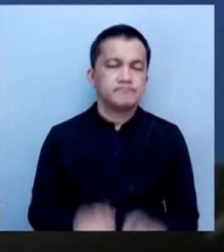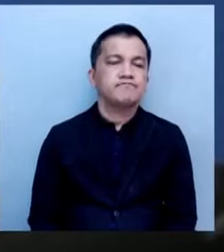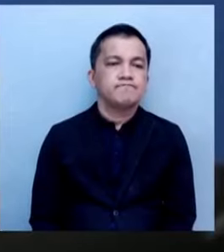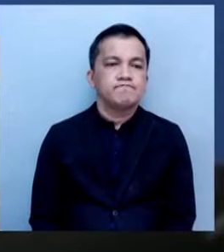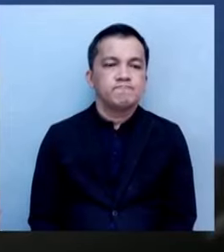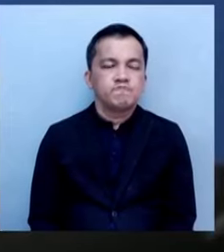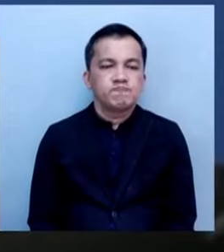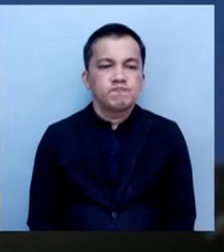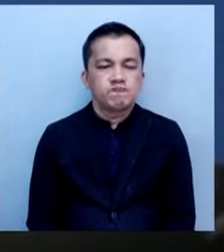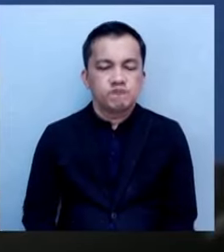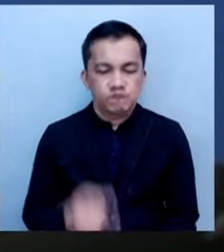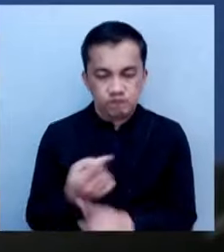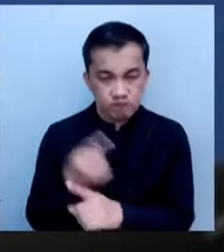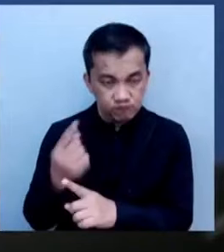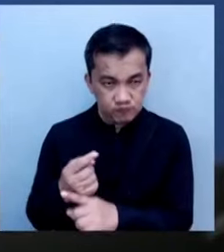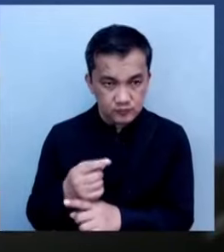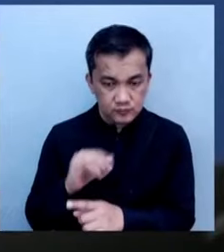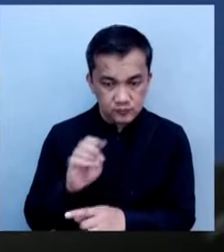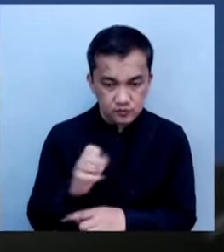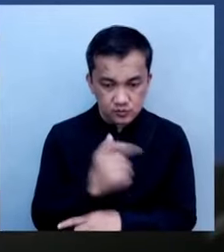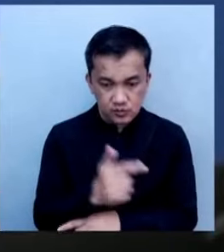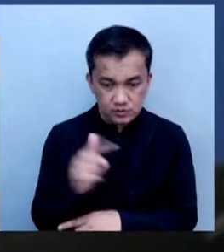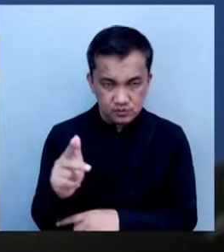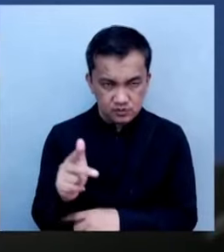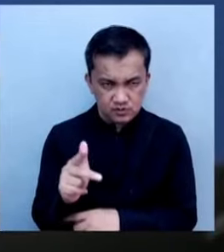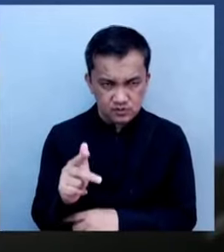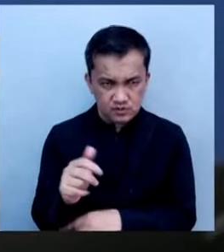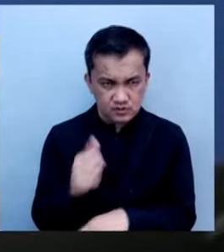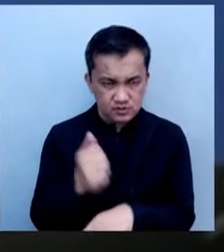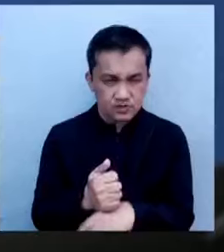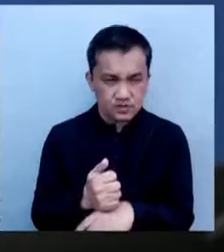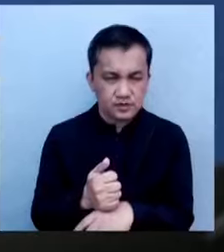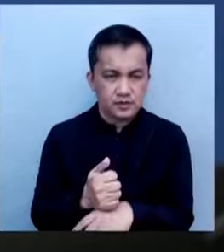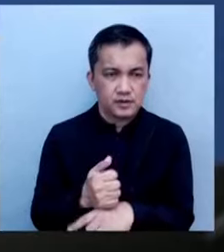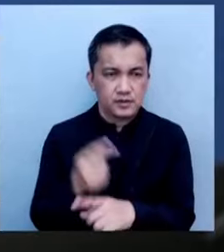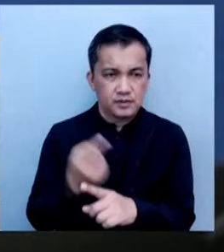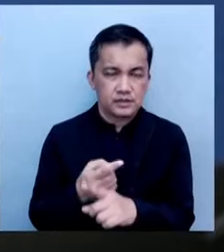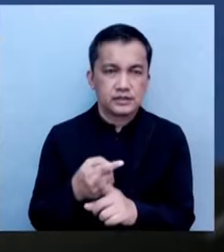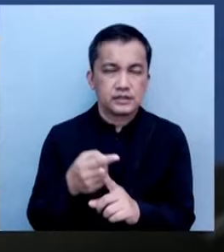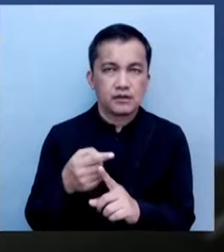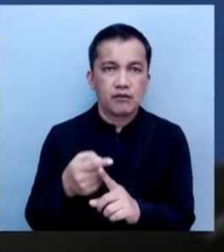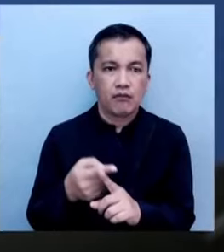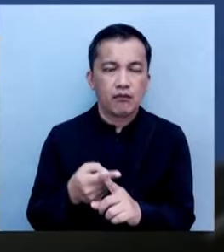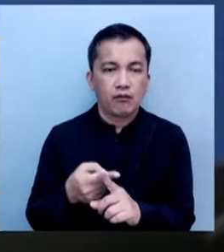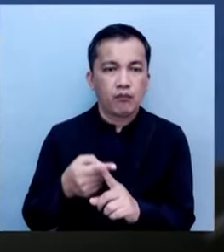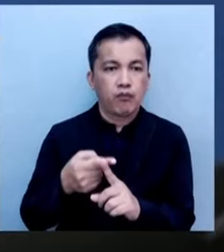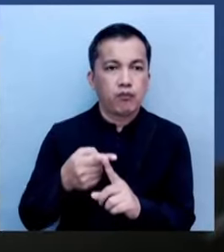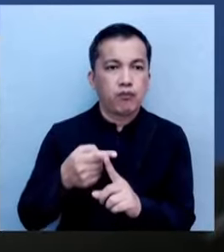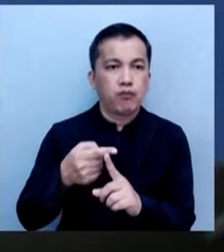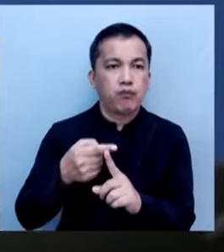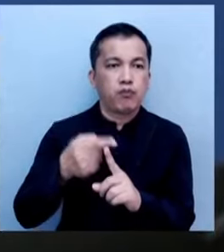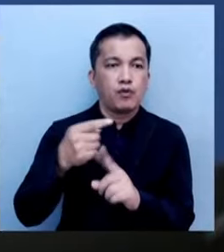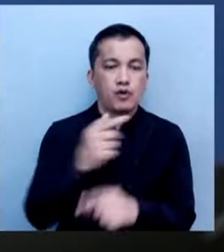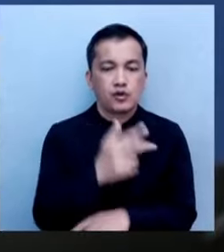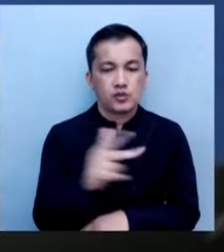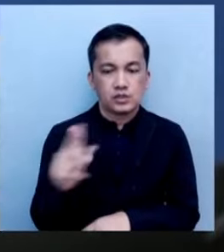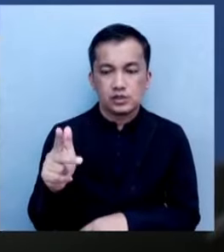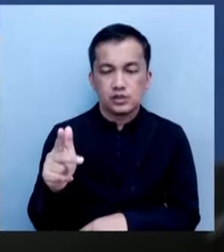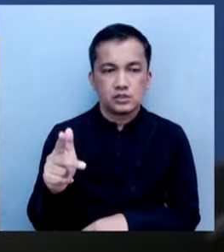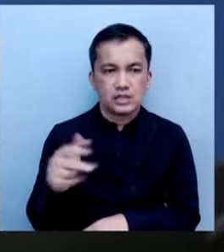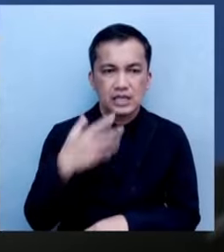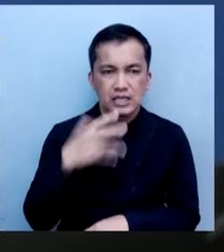since June 2023 has set a new monthly temperature record, and 2023 was by far the hottest